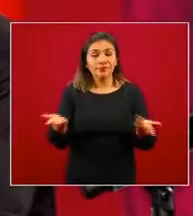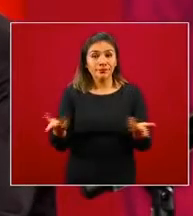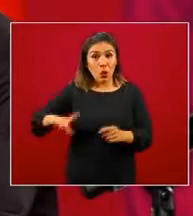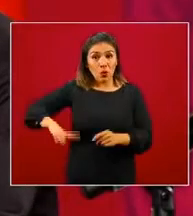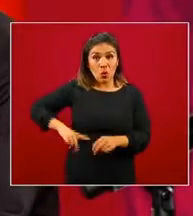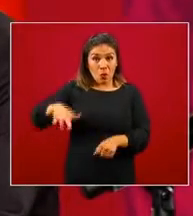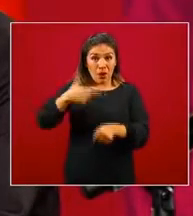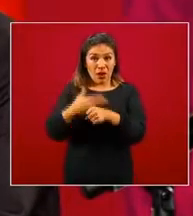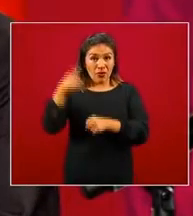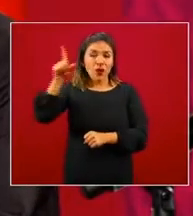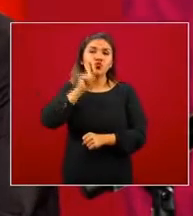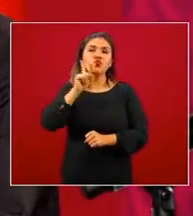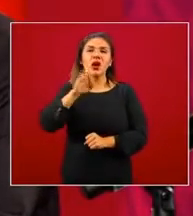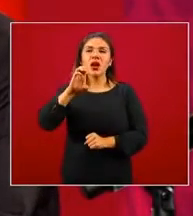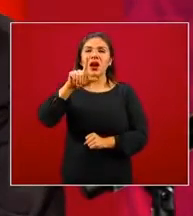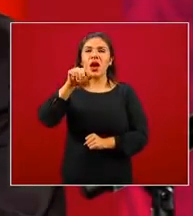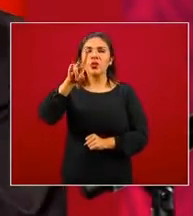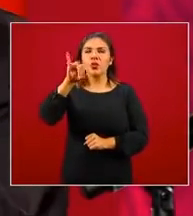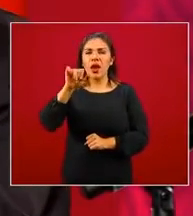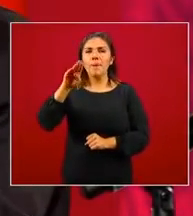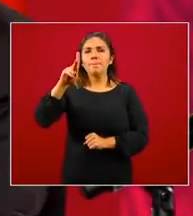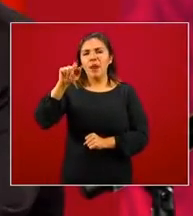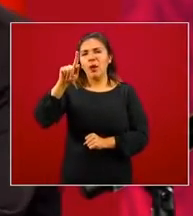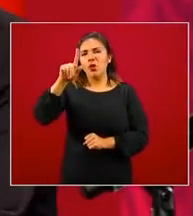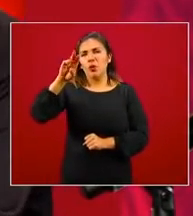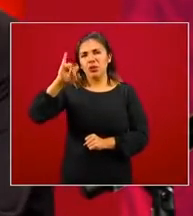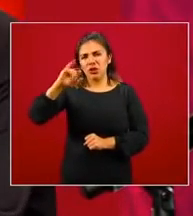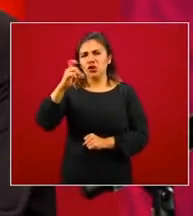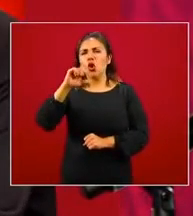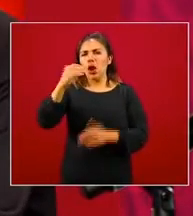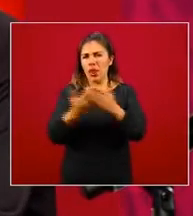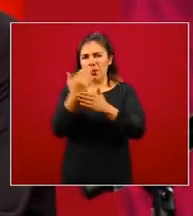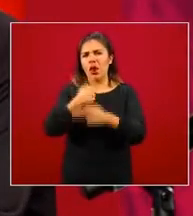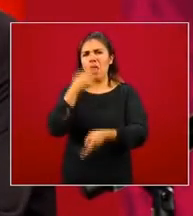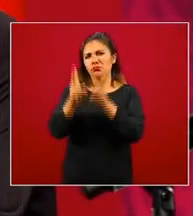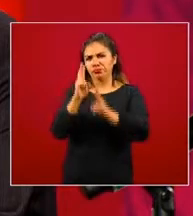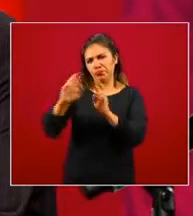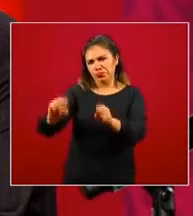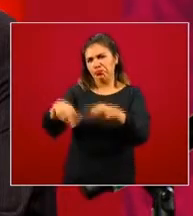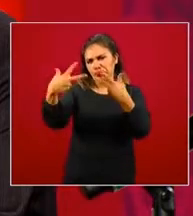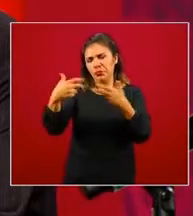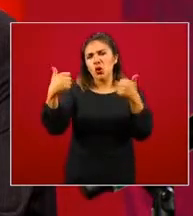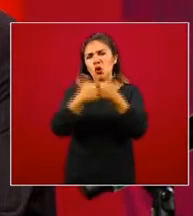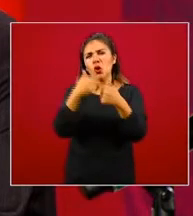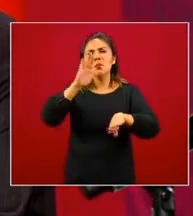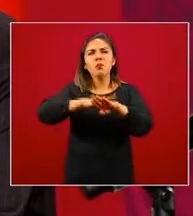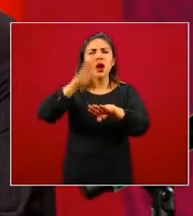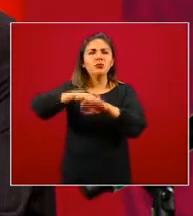public. Governor Claudia Pavlovich, who I talked to this morning along with